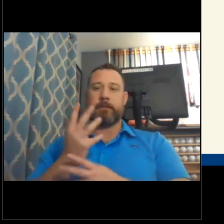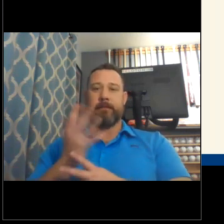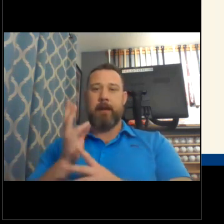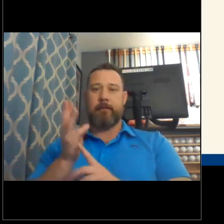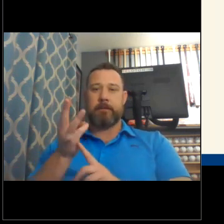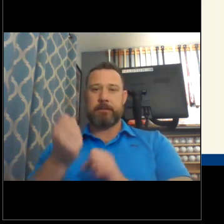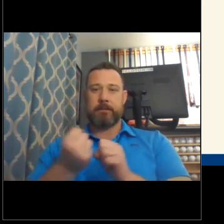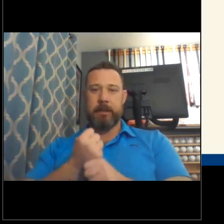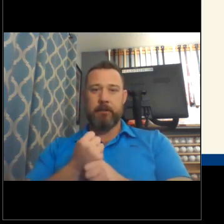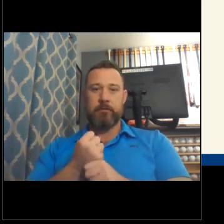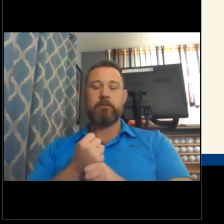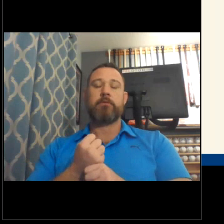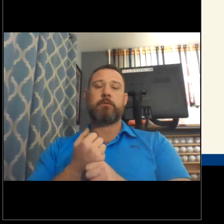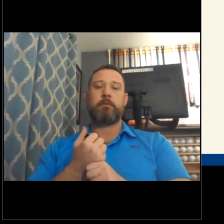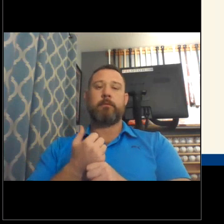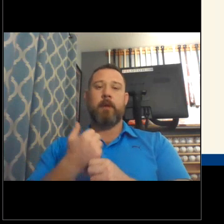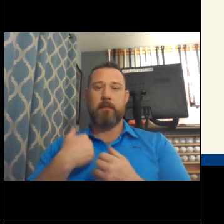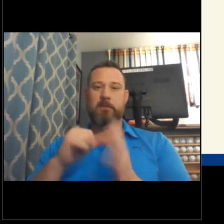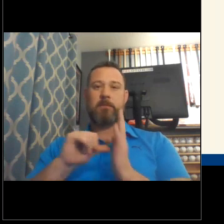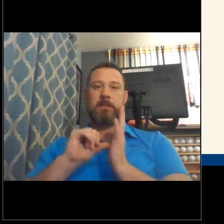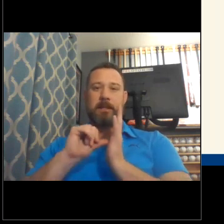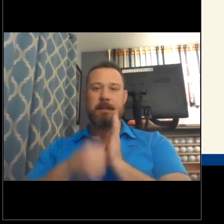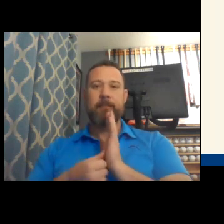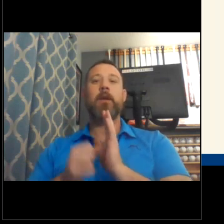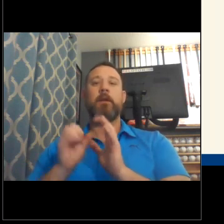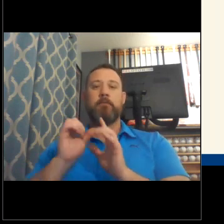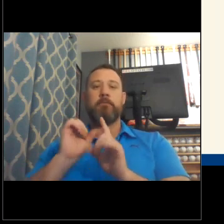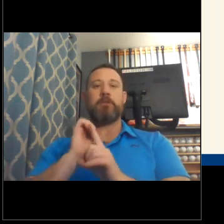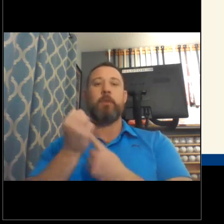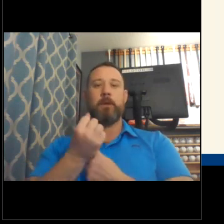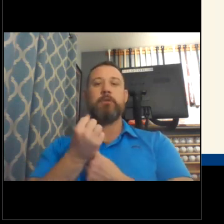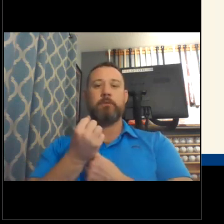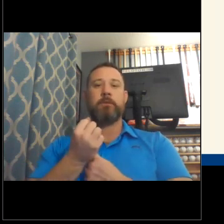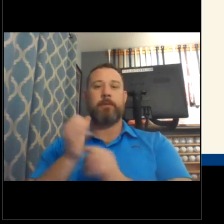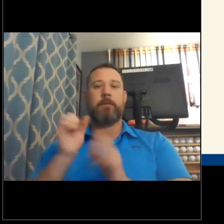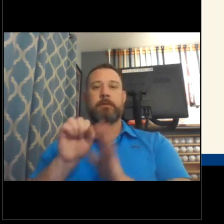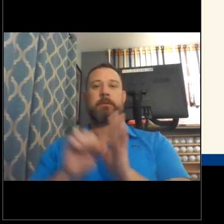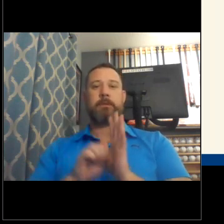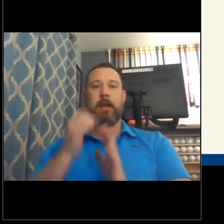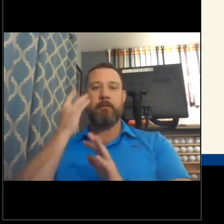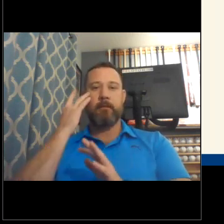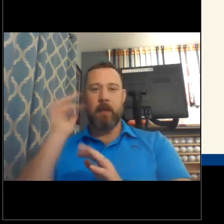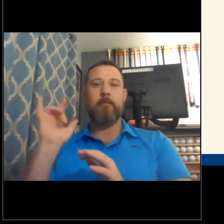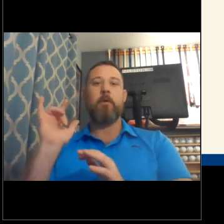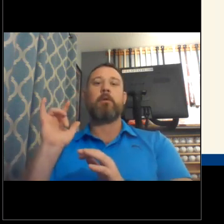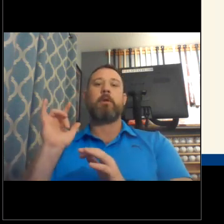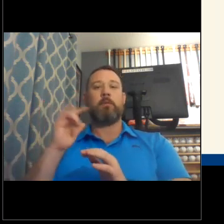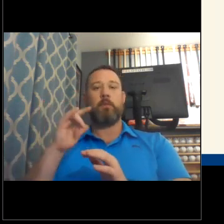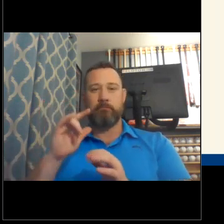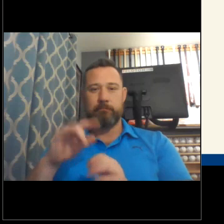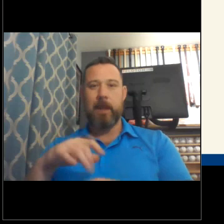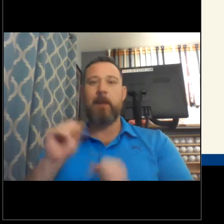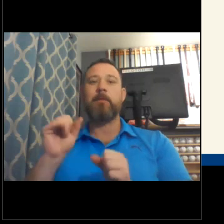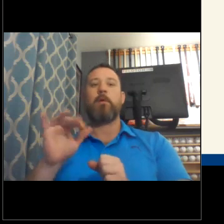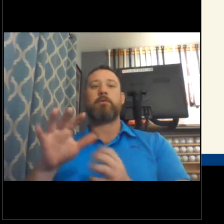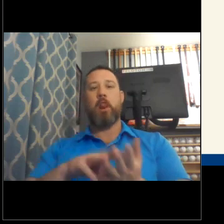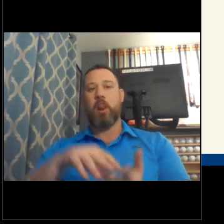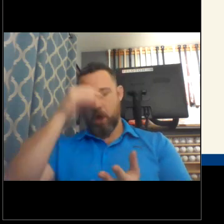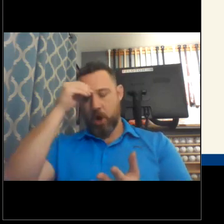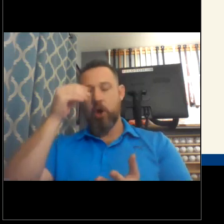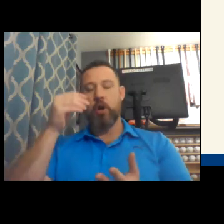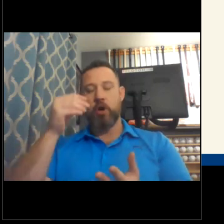years, we've had some pretty significant incidents in the state of California, and we take those and we learn from those, and a lot of